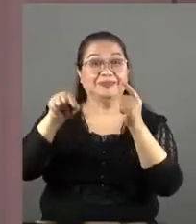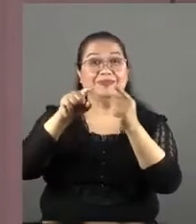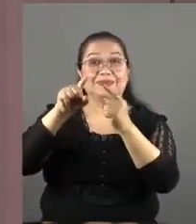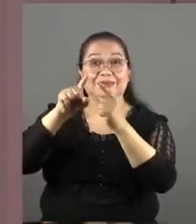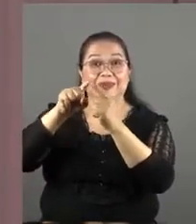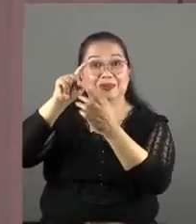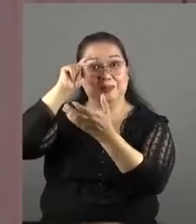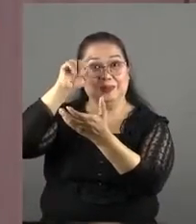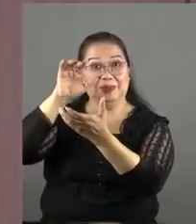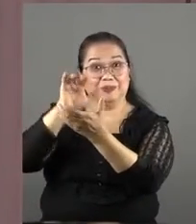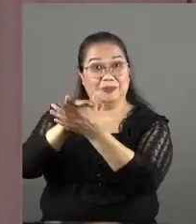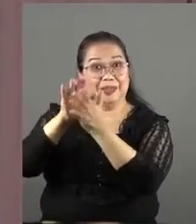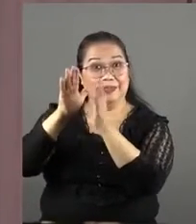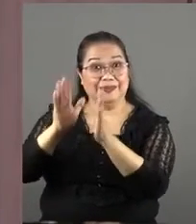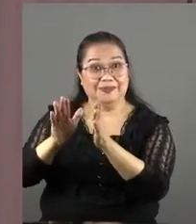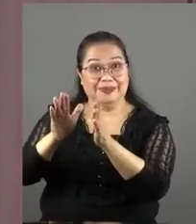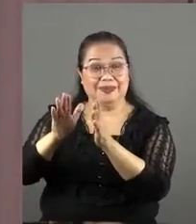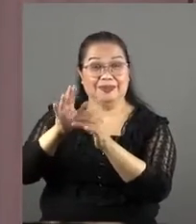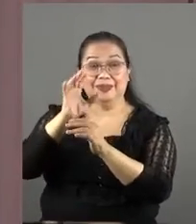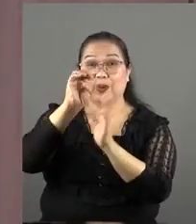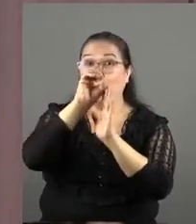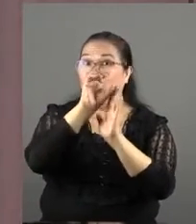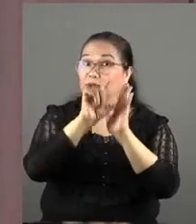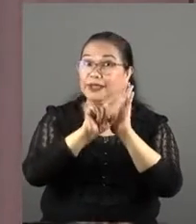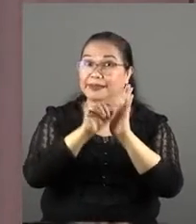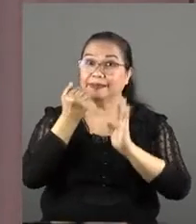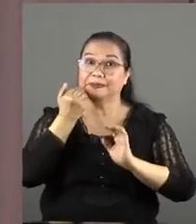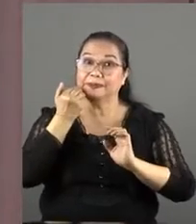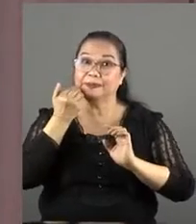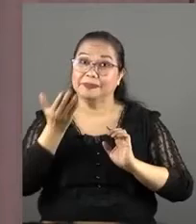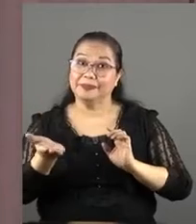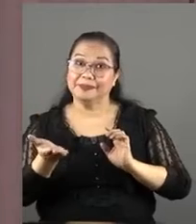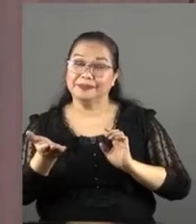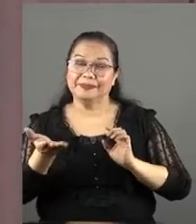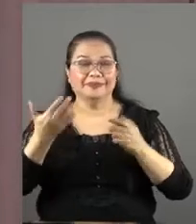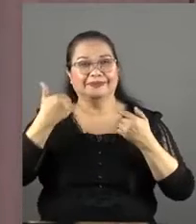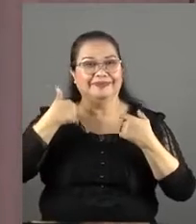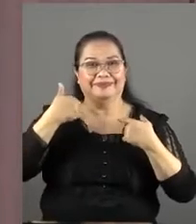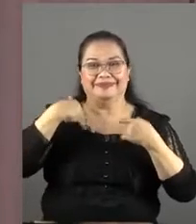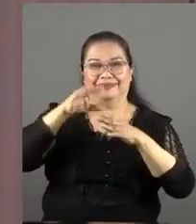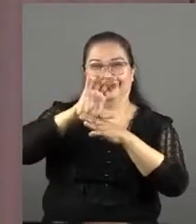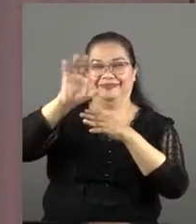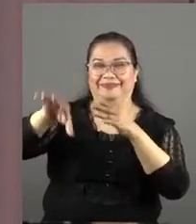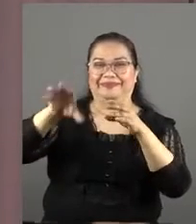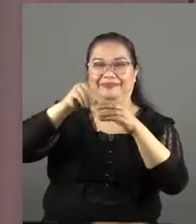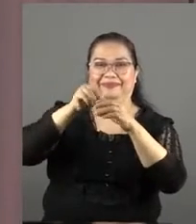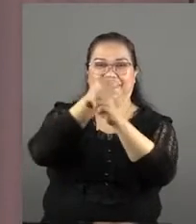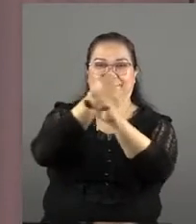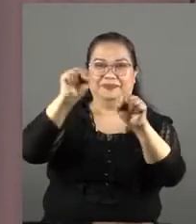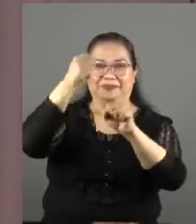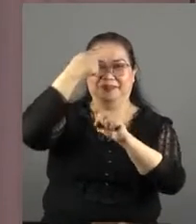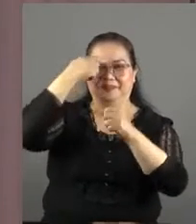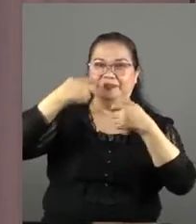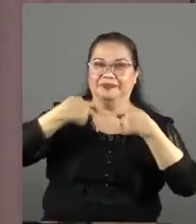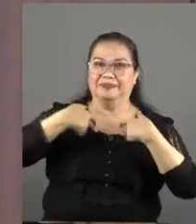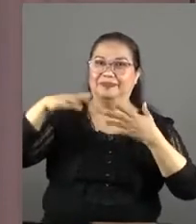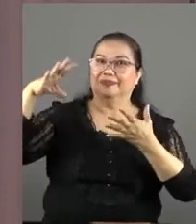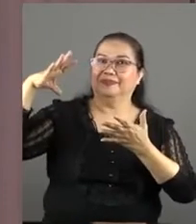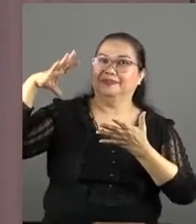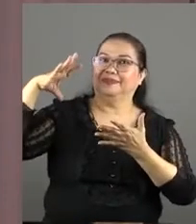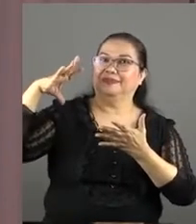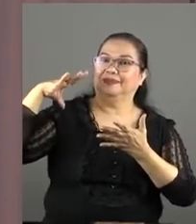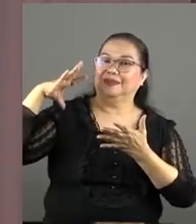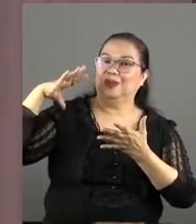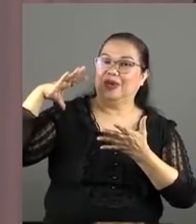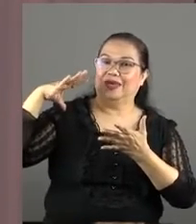those believers in the Old Testament died, they were not yet completed in their salvation because they had to wait for